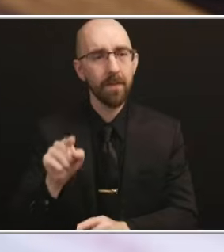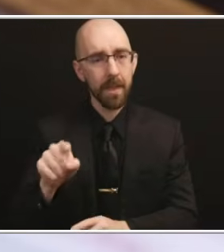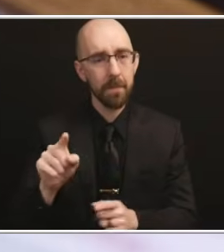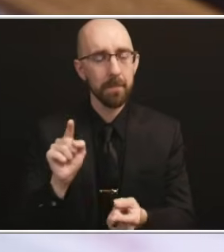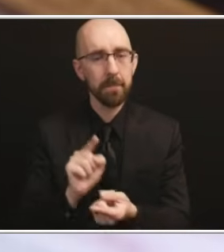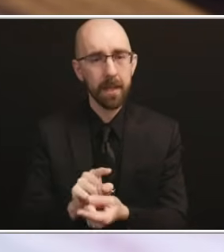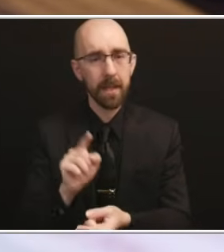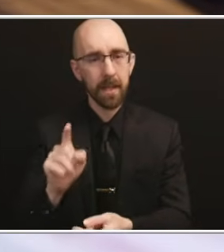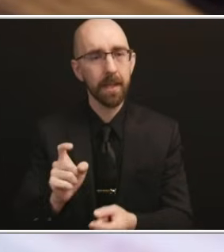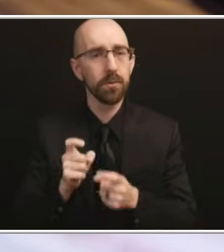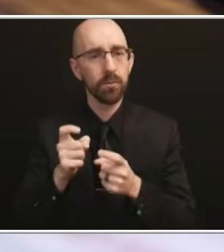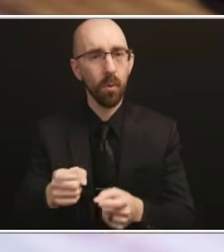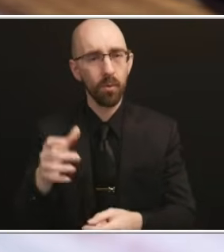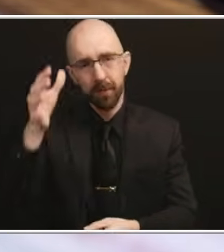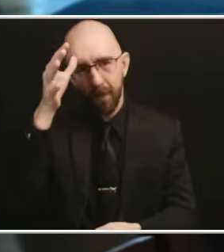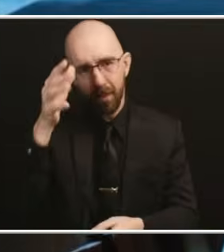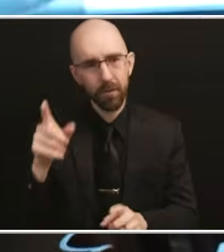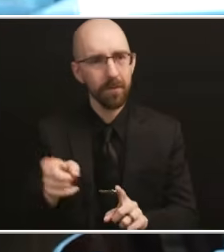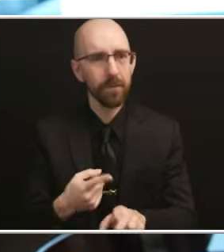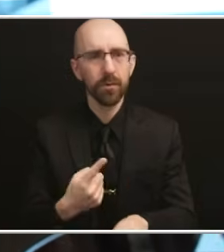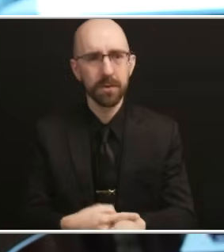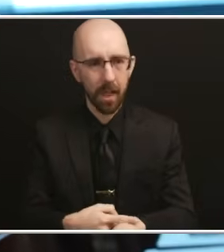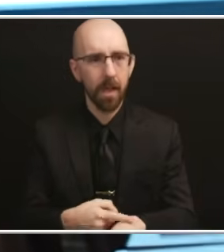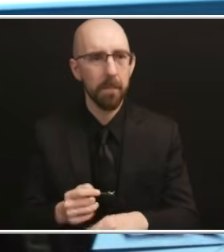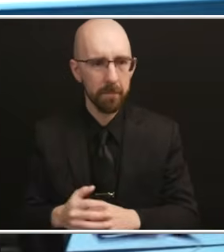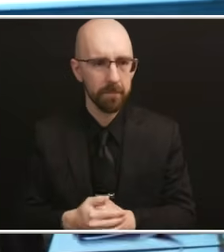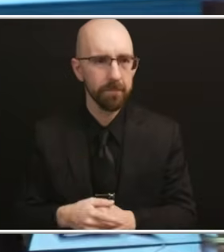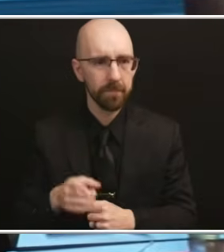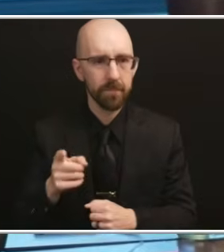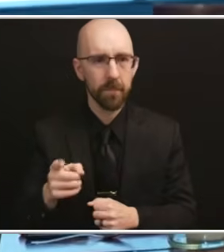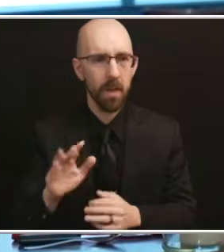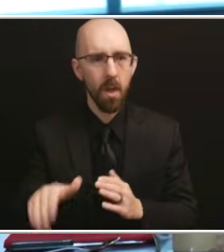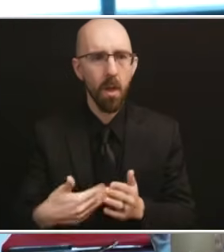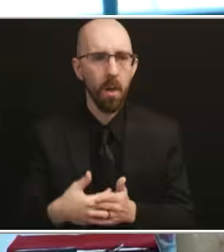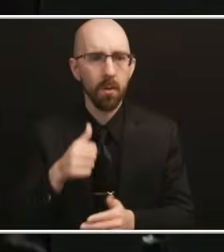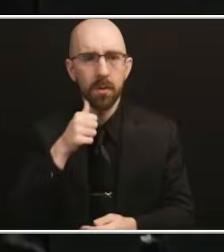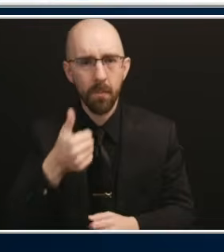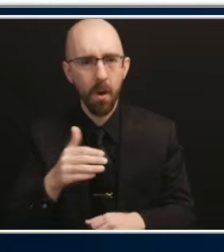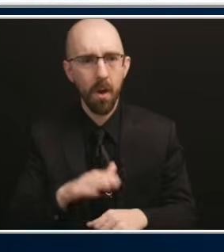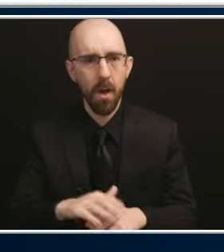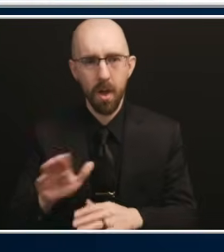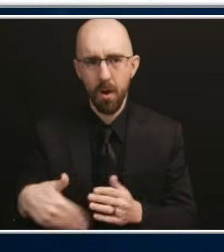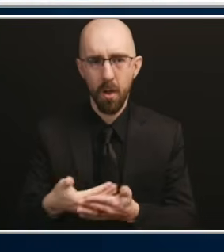donor's father for the first time. It is all tomorrow on All Things Heart.